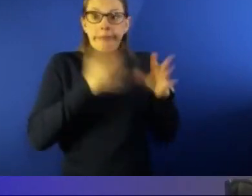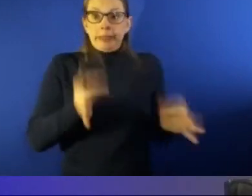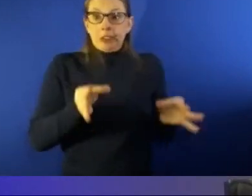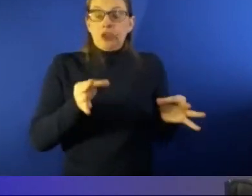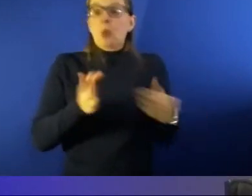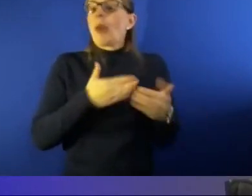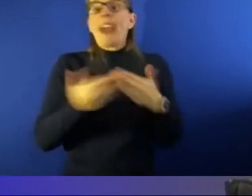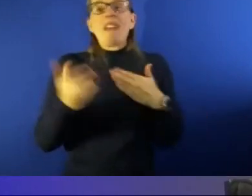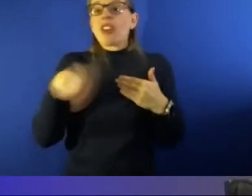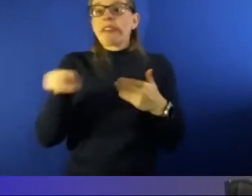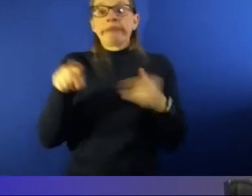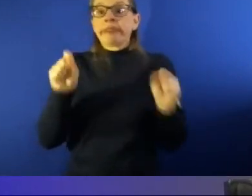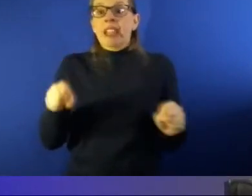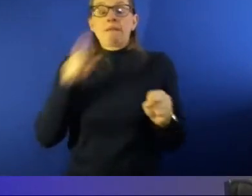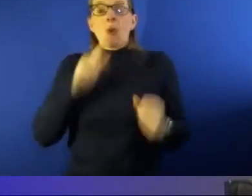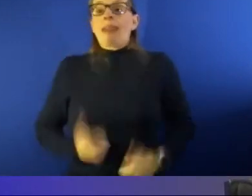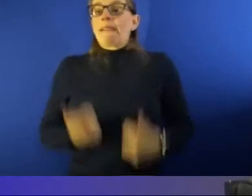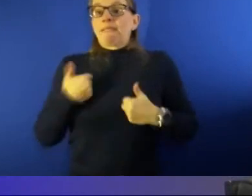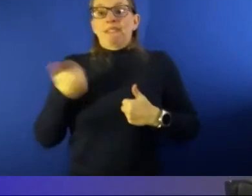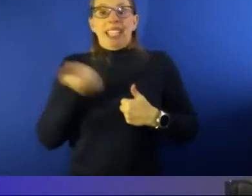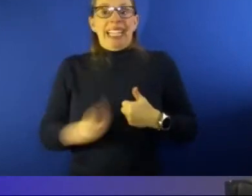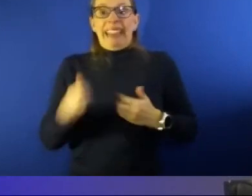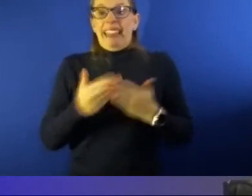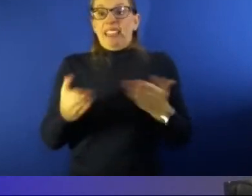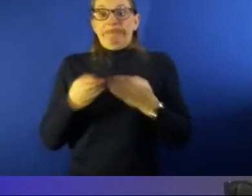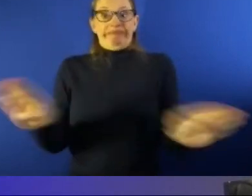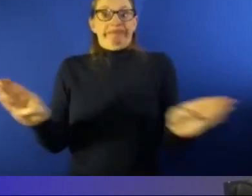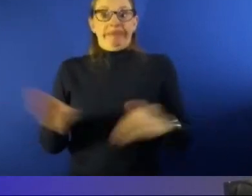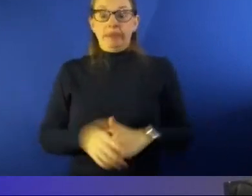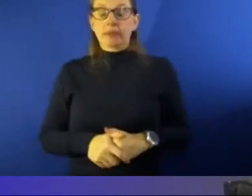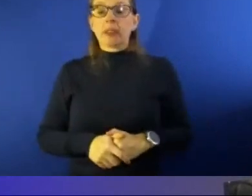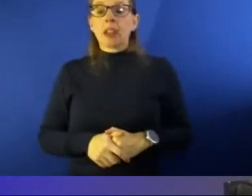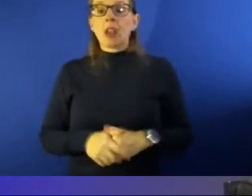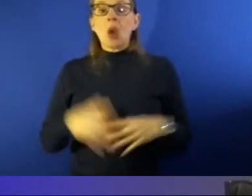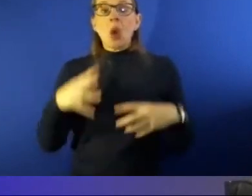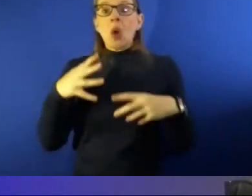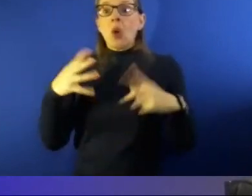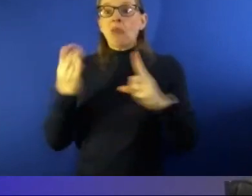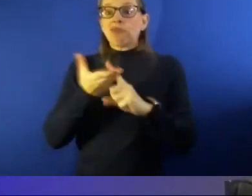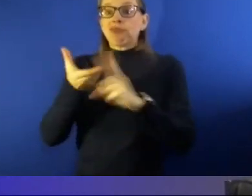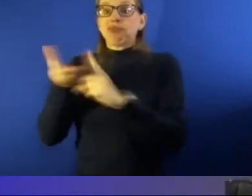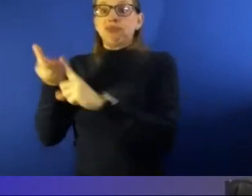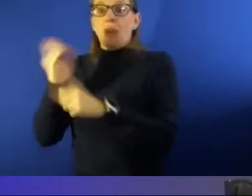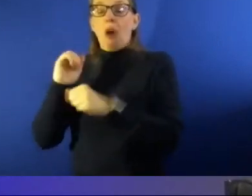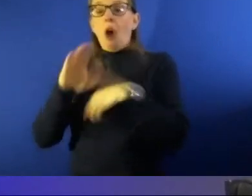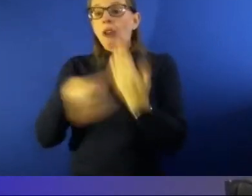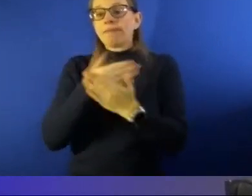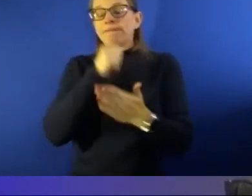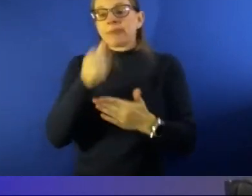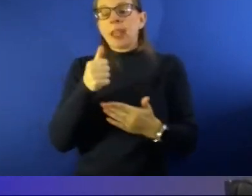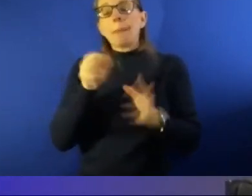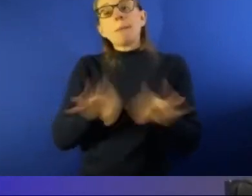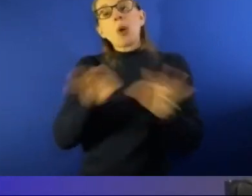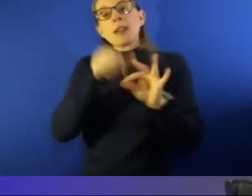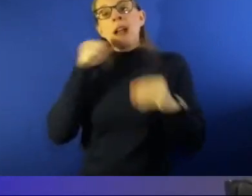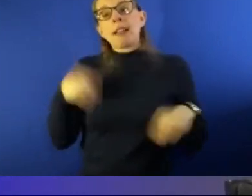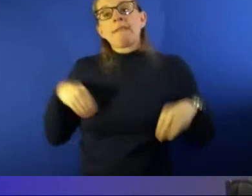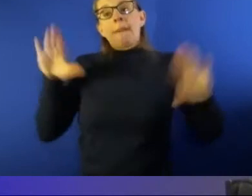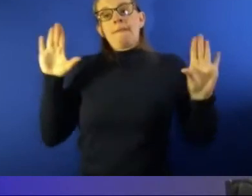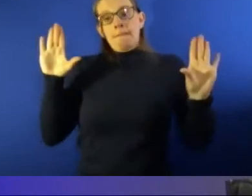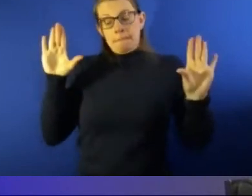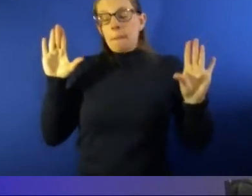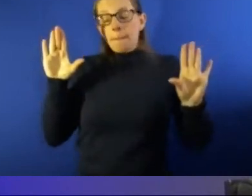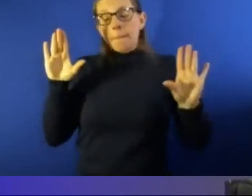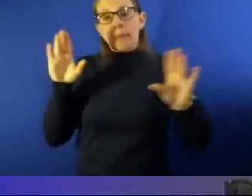as those tougher conversations, we're not going to win all of them. But I think it's important to not give up, and it's important to, again, try to establish that rapport and